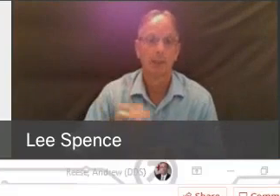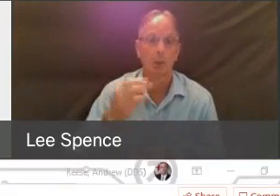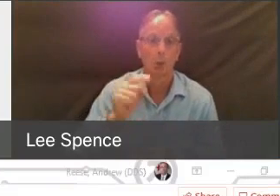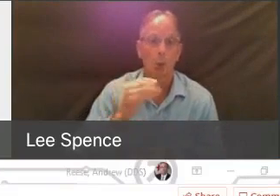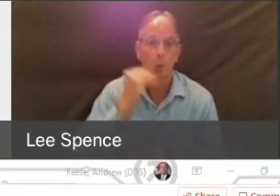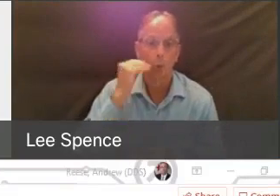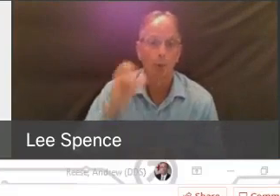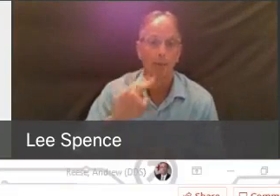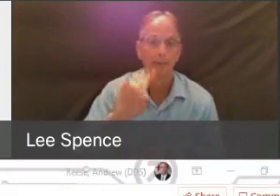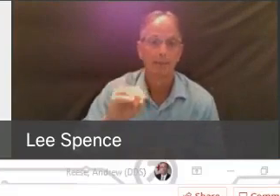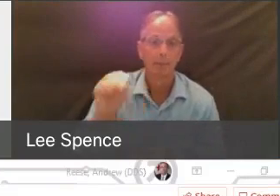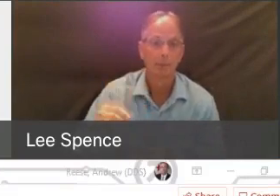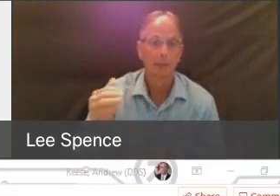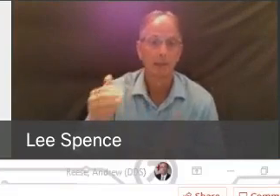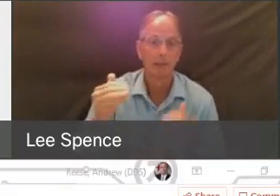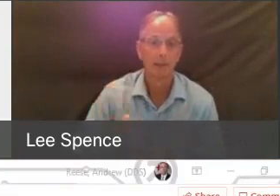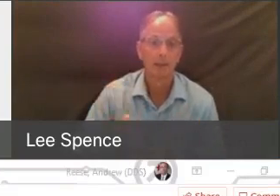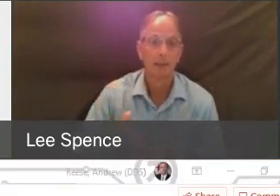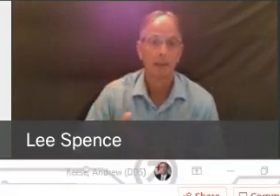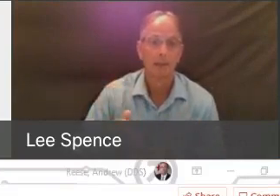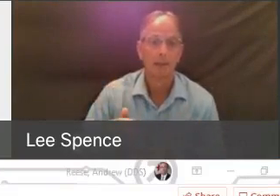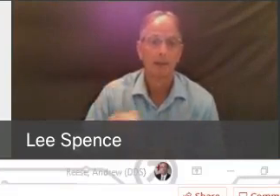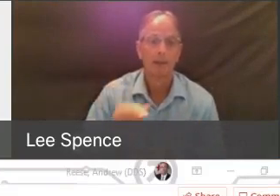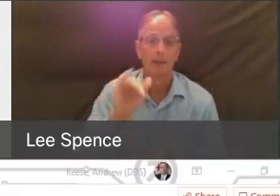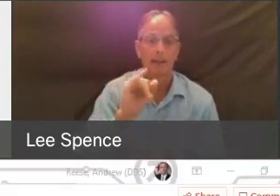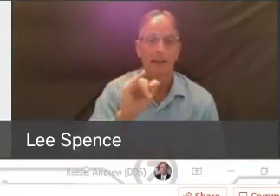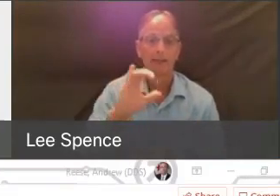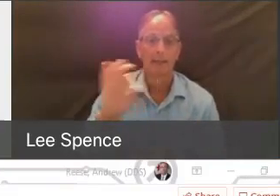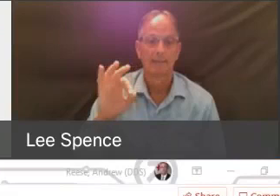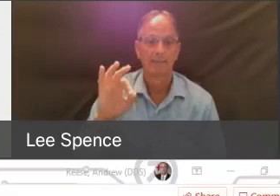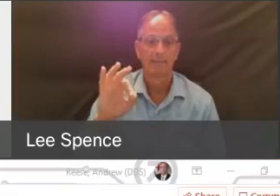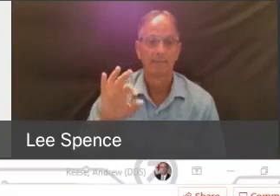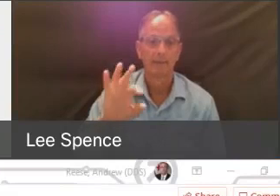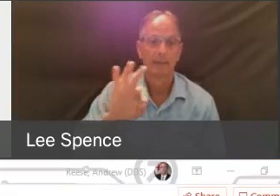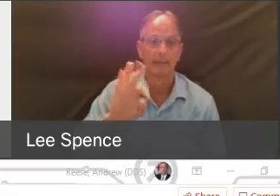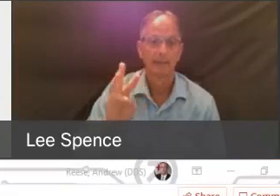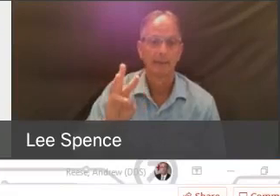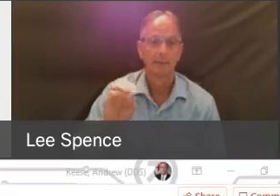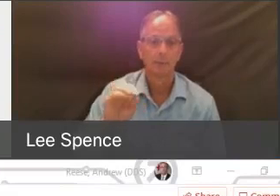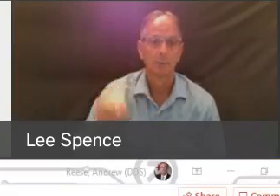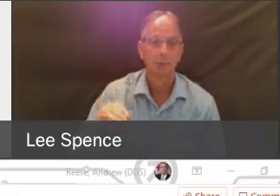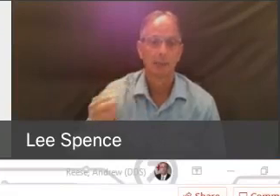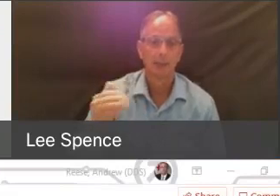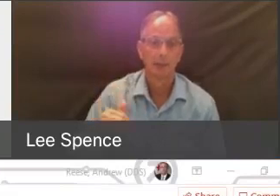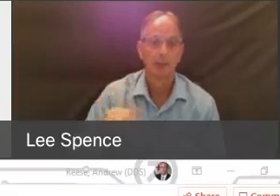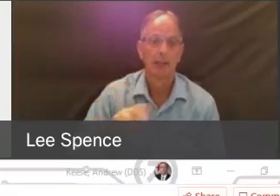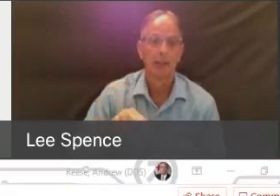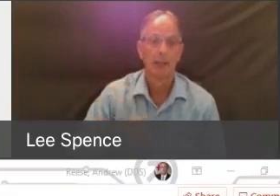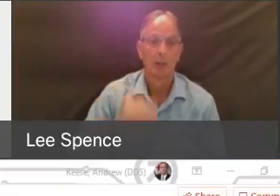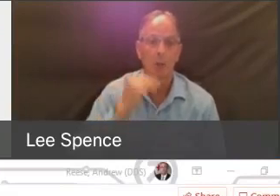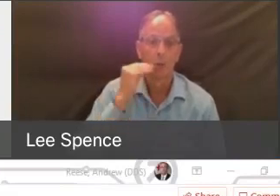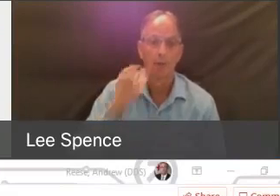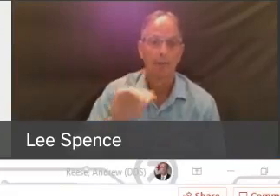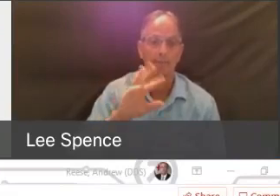at 70%. In intermediate care facilities, 96%. In natural homes, it's